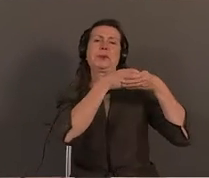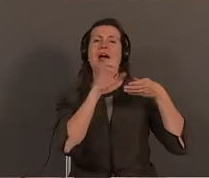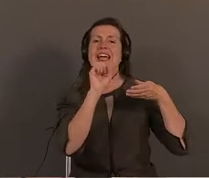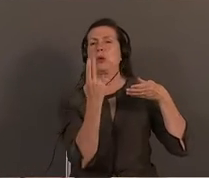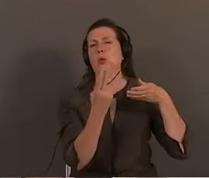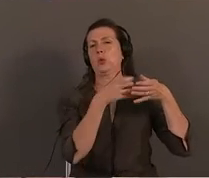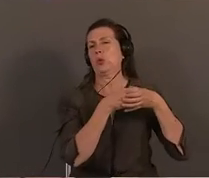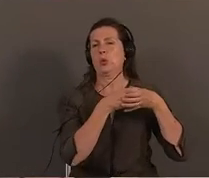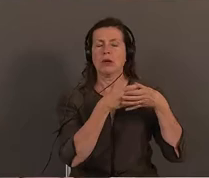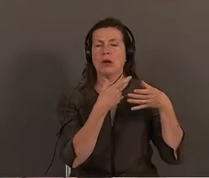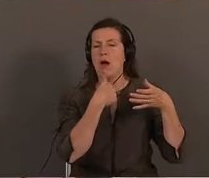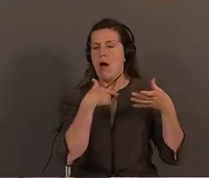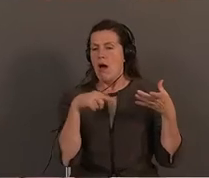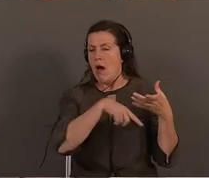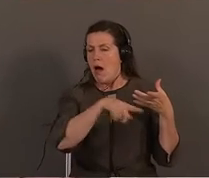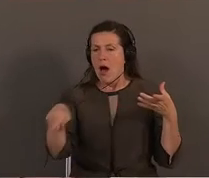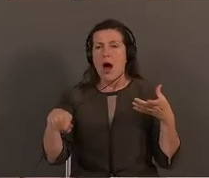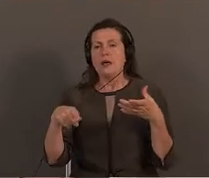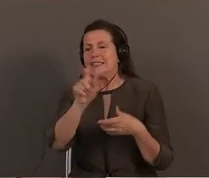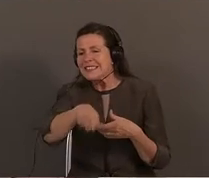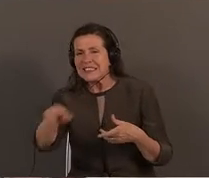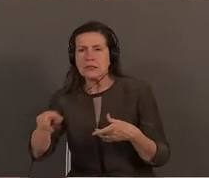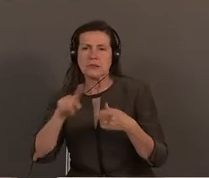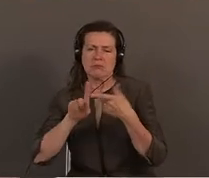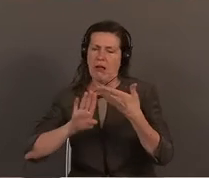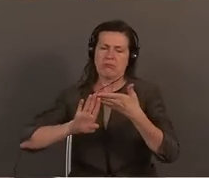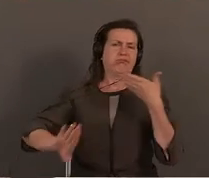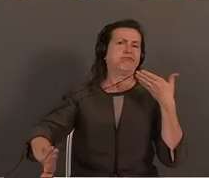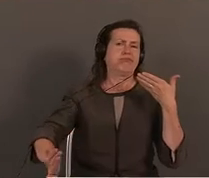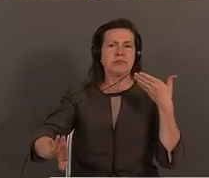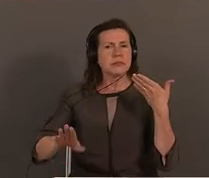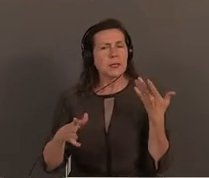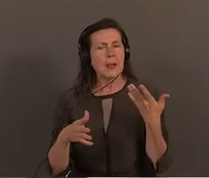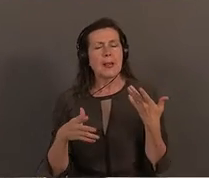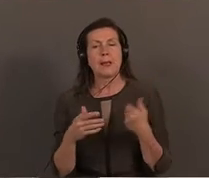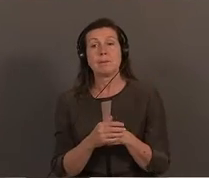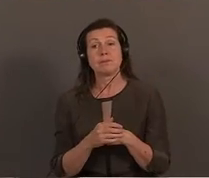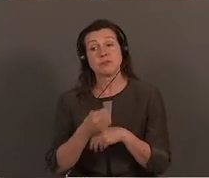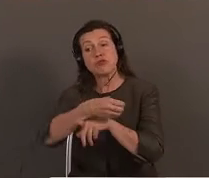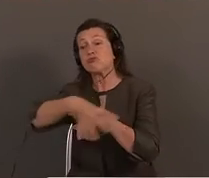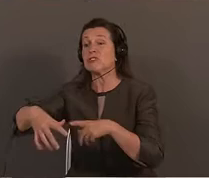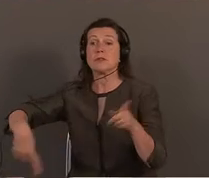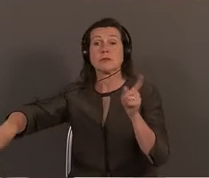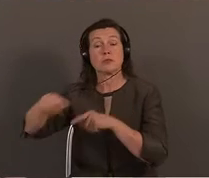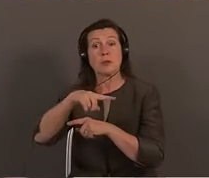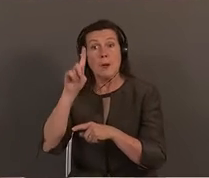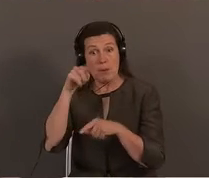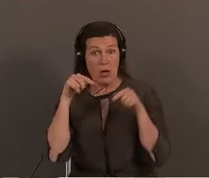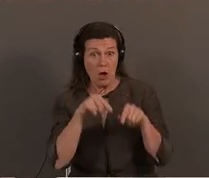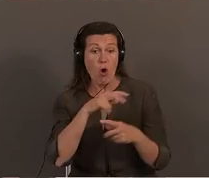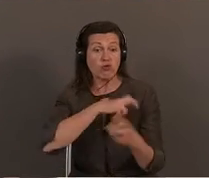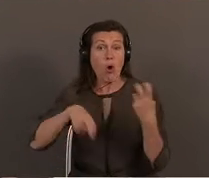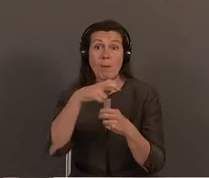concern them as directly as it should, but with this accomplishment as of